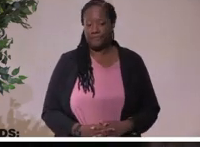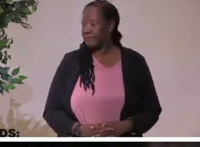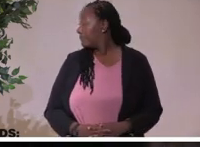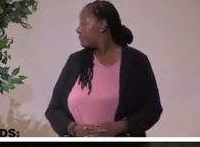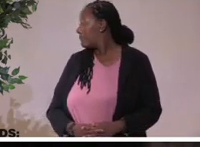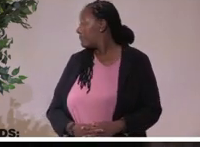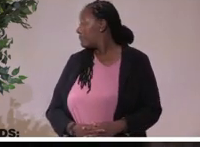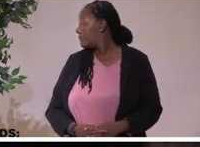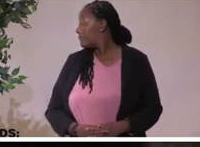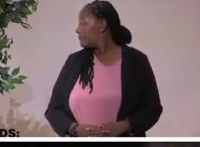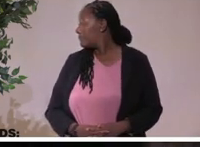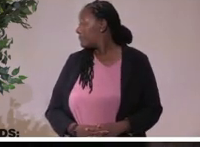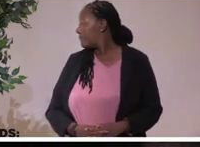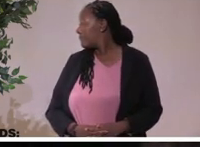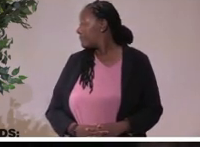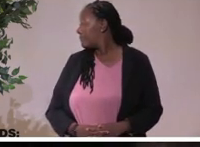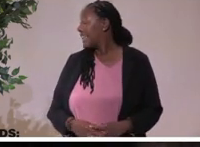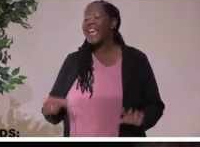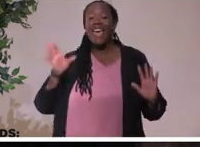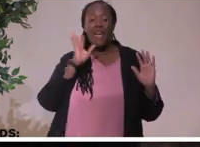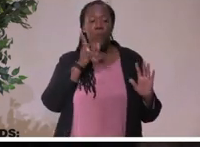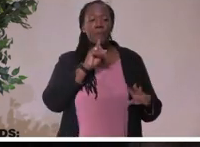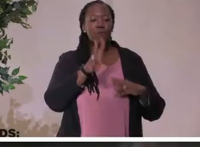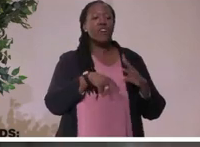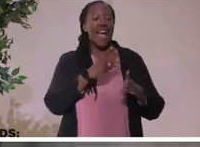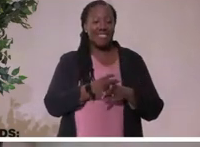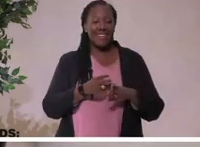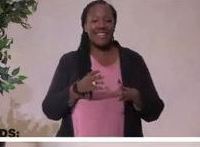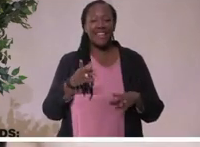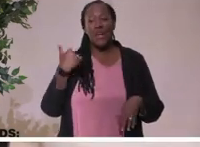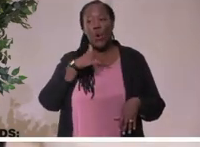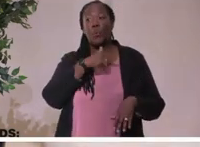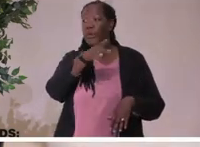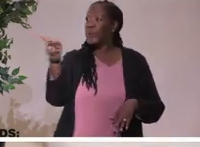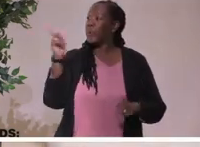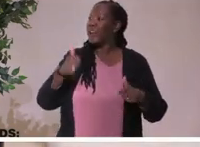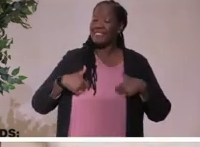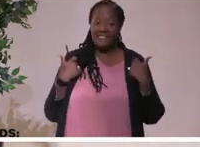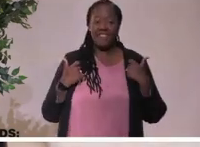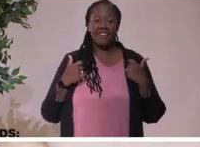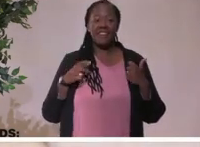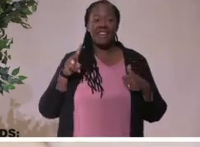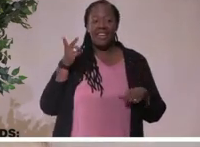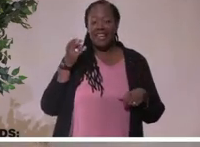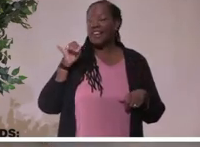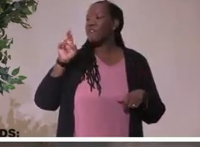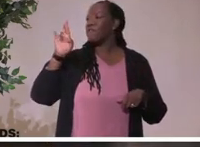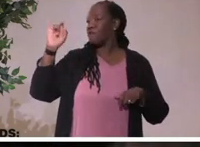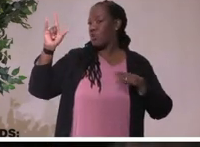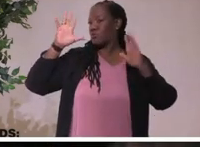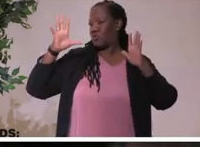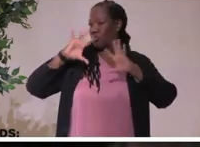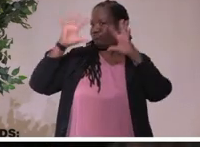called extended reality, where you are living in the virtual world. Well, I'll speak on